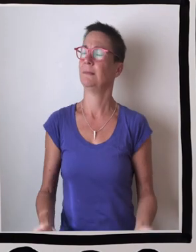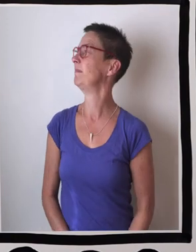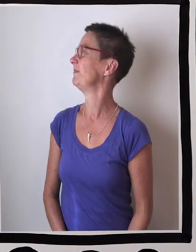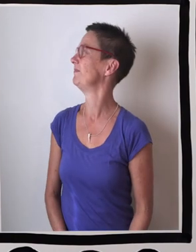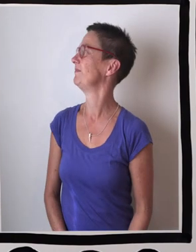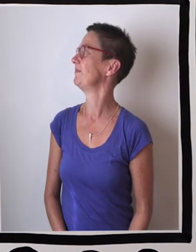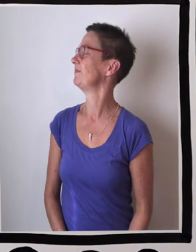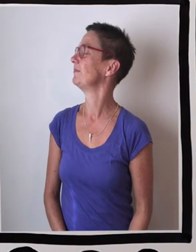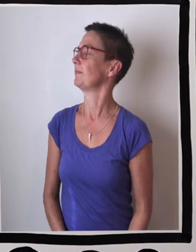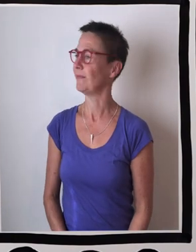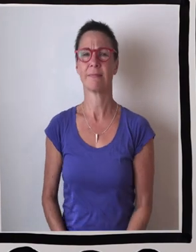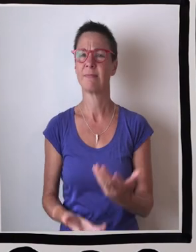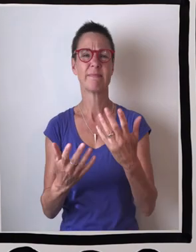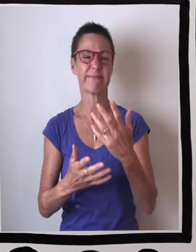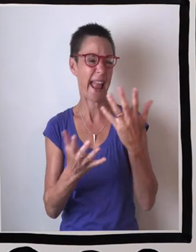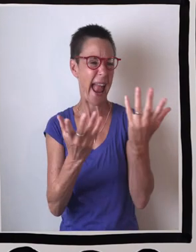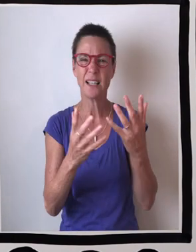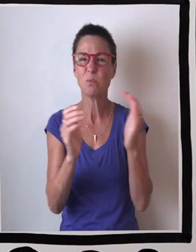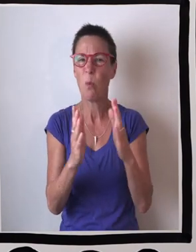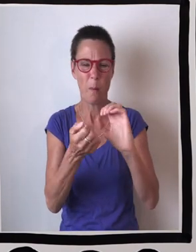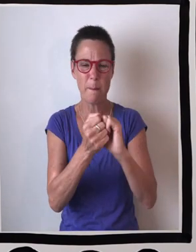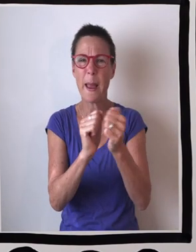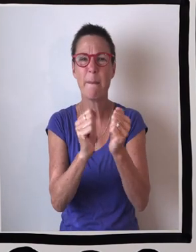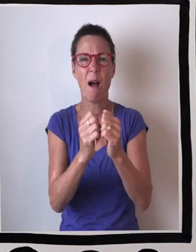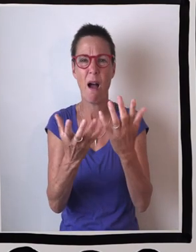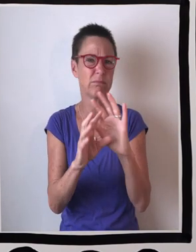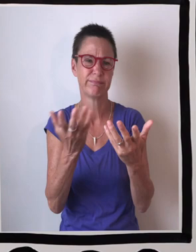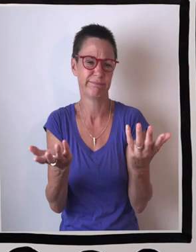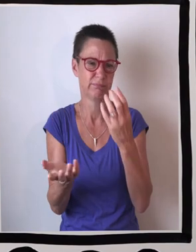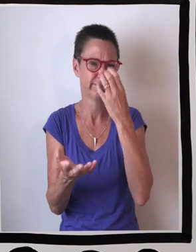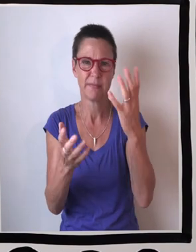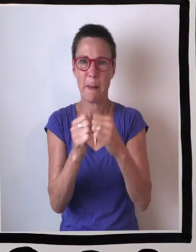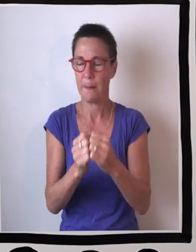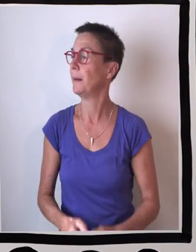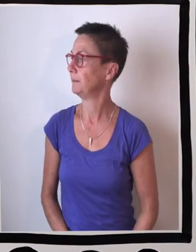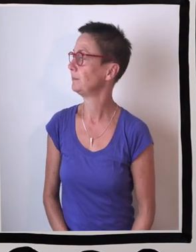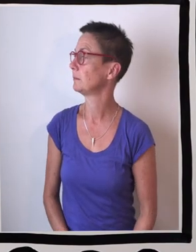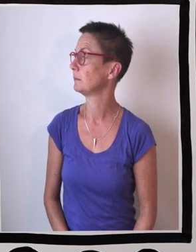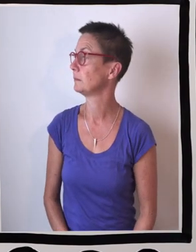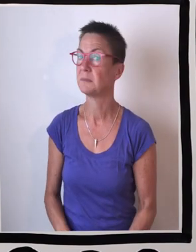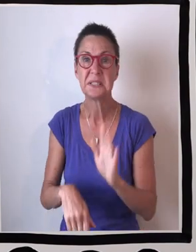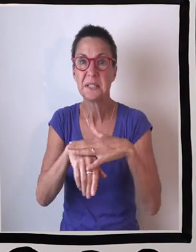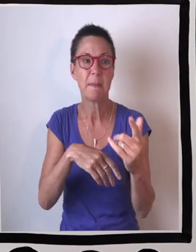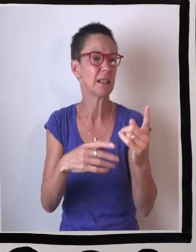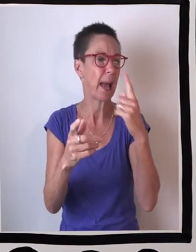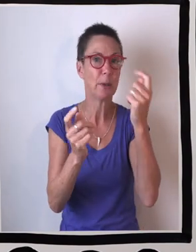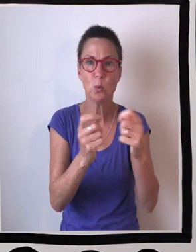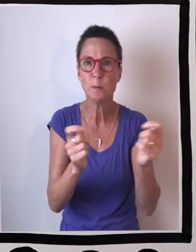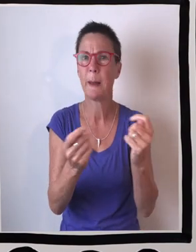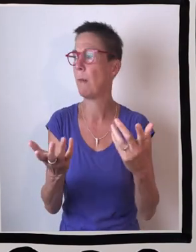So next, get a scrap piece of paper, anything. I'm going to get my scrap piece of paper. So any size, bit of newspaper, bit